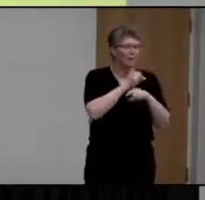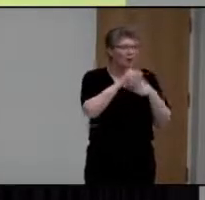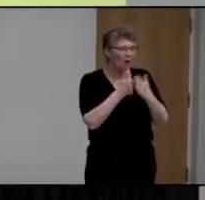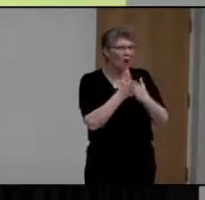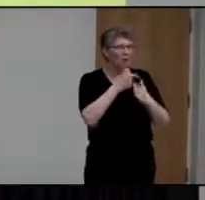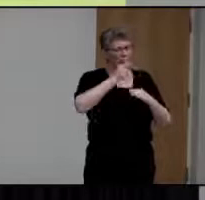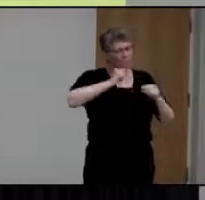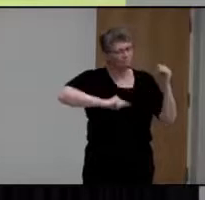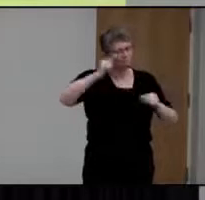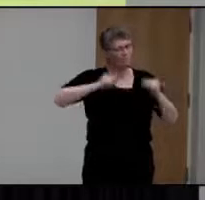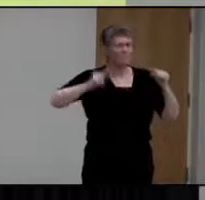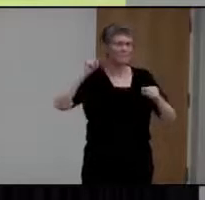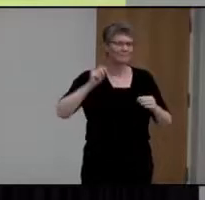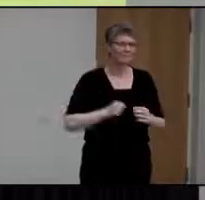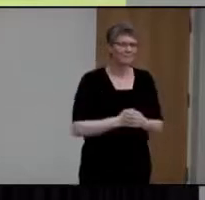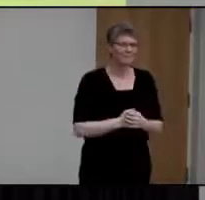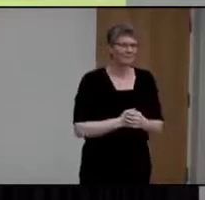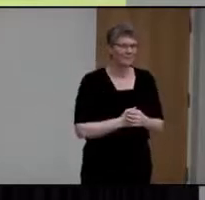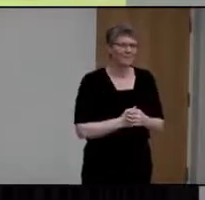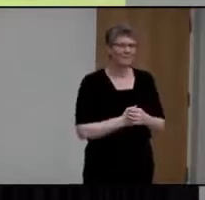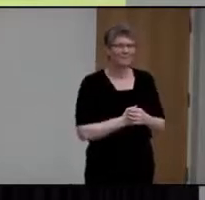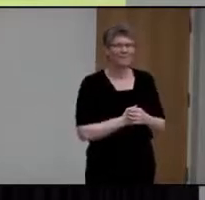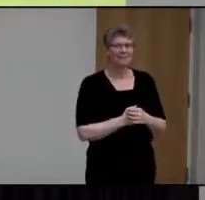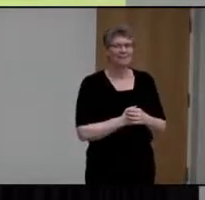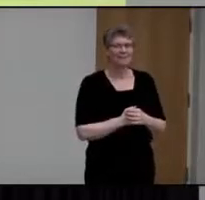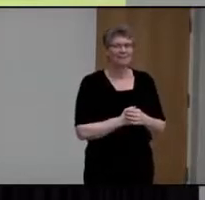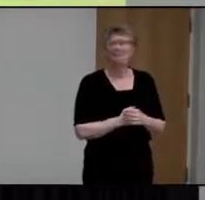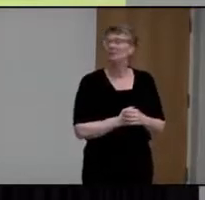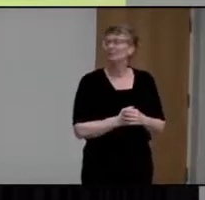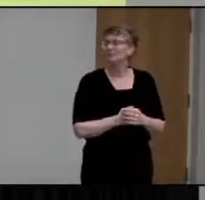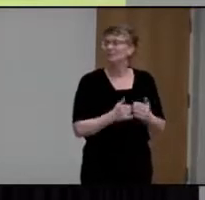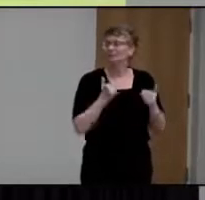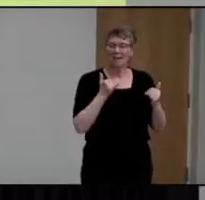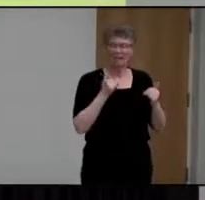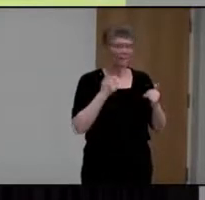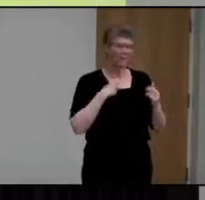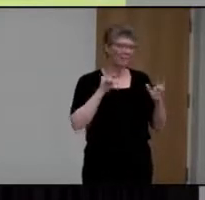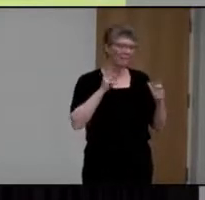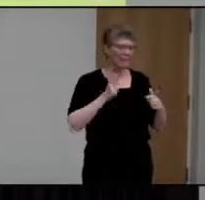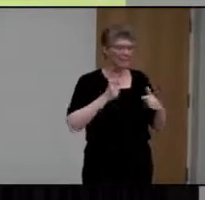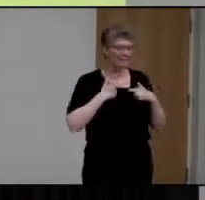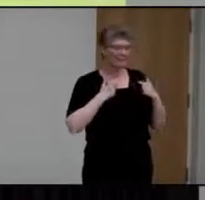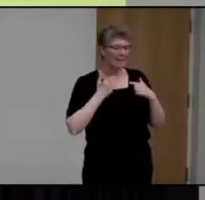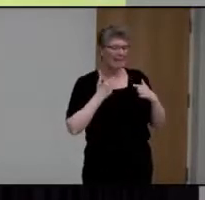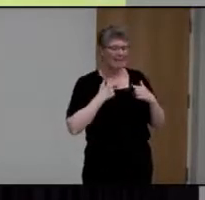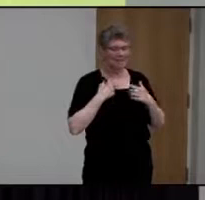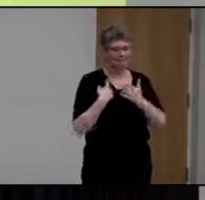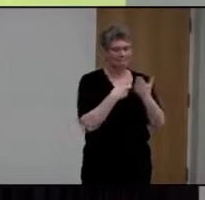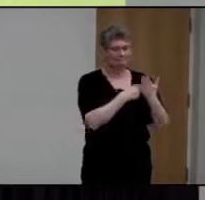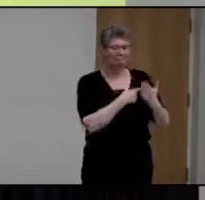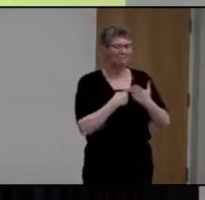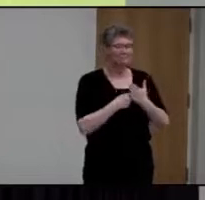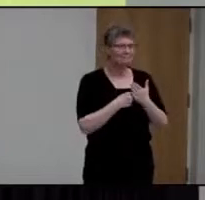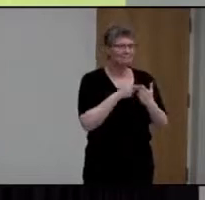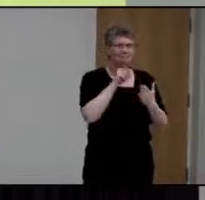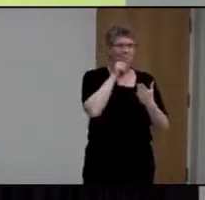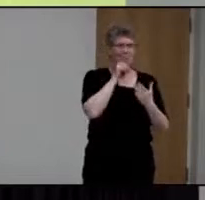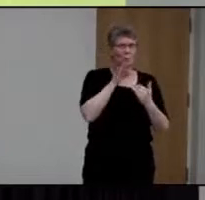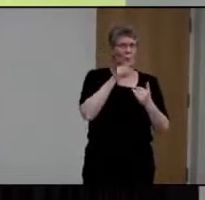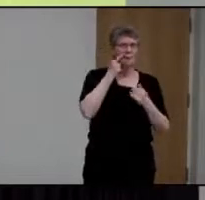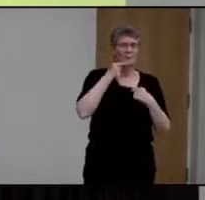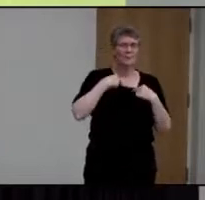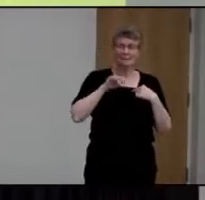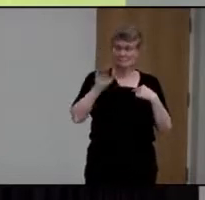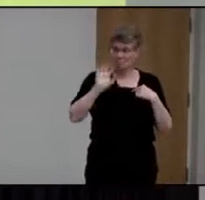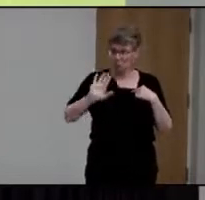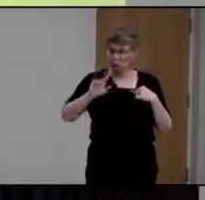this like a working organism, this living conversation that we're having tonight. Don't wait for me to tap you on the shoulder if you'd like to jump in with something. I